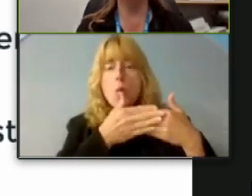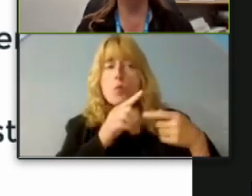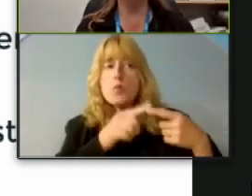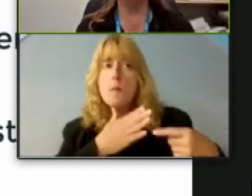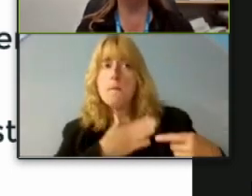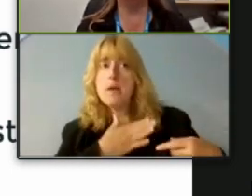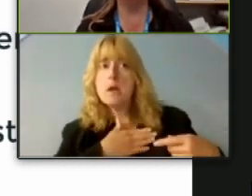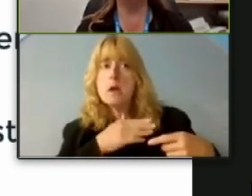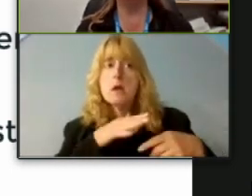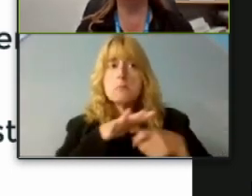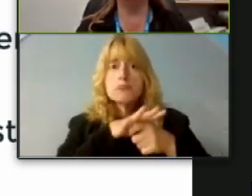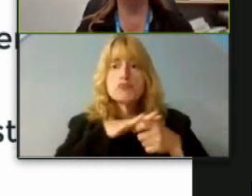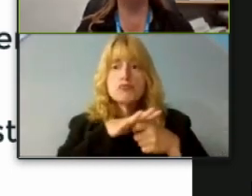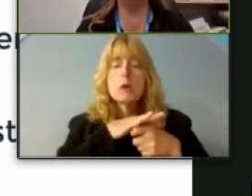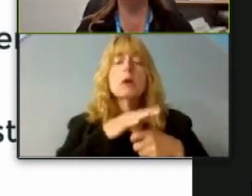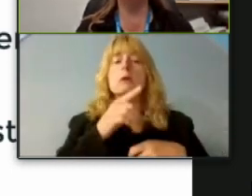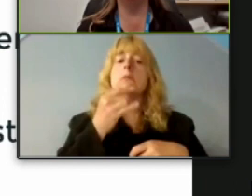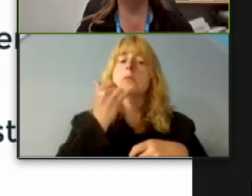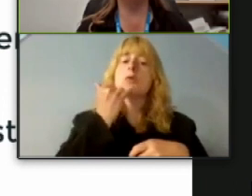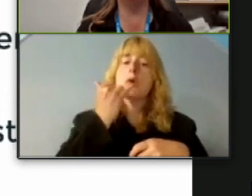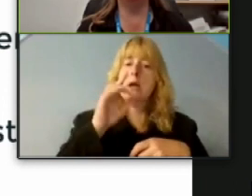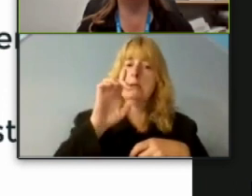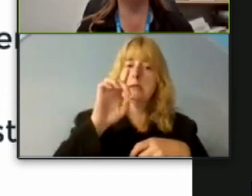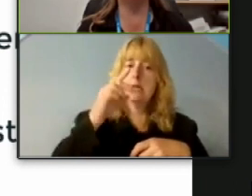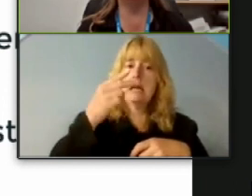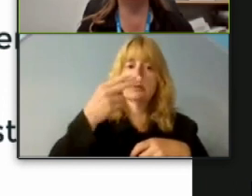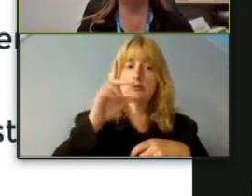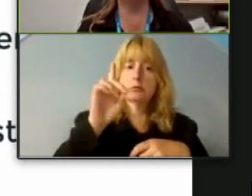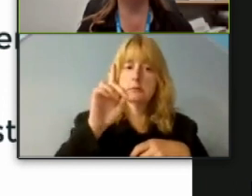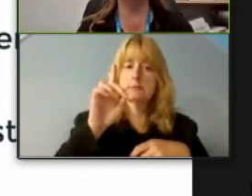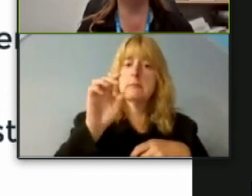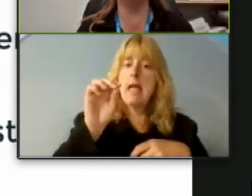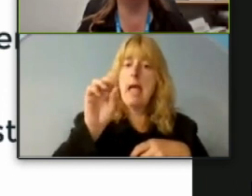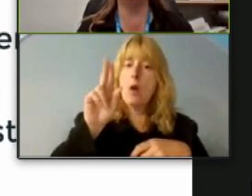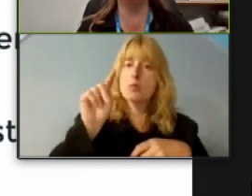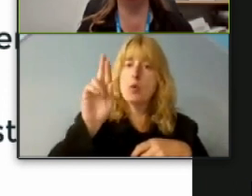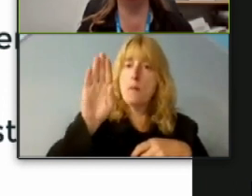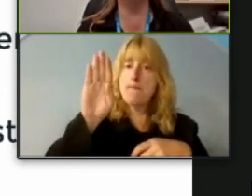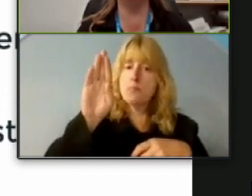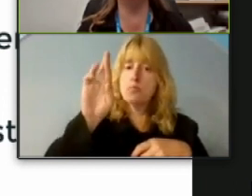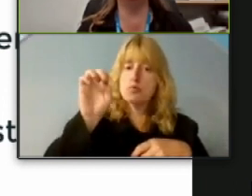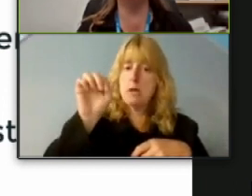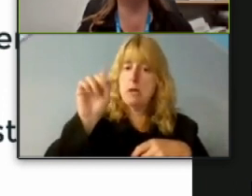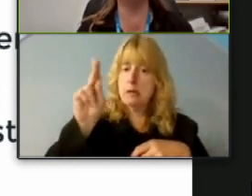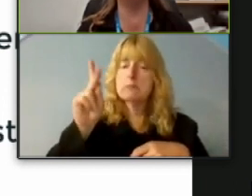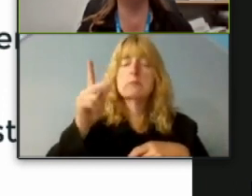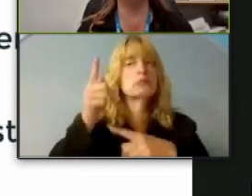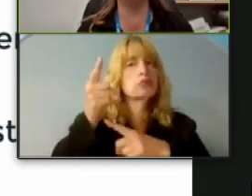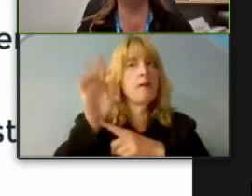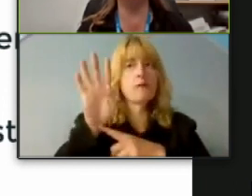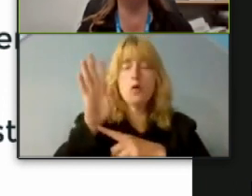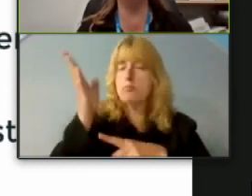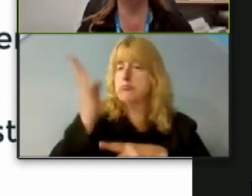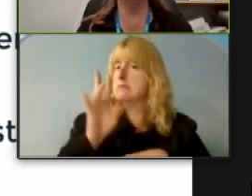our DHD Outbreak 24-hour a day, 7-day a week hotline at